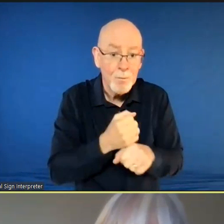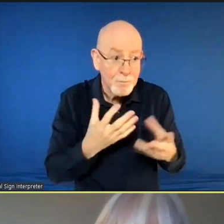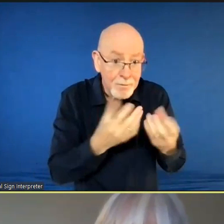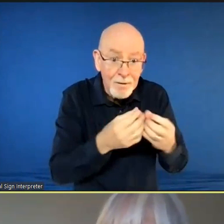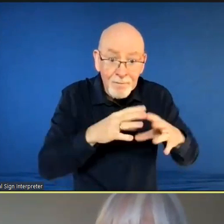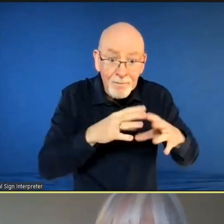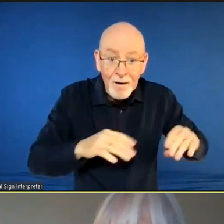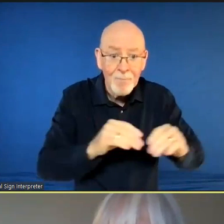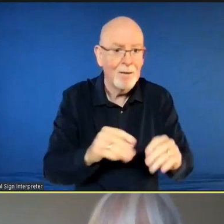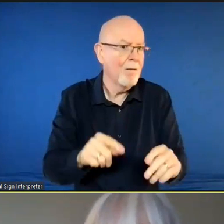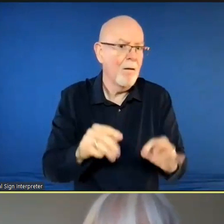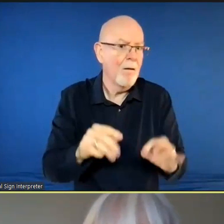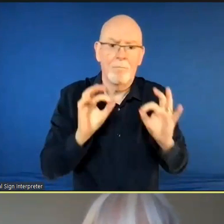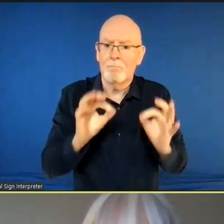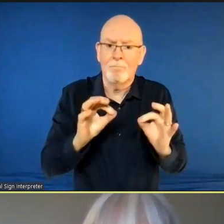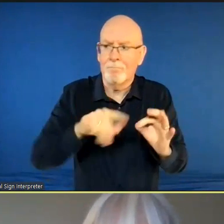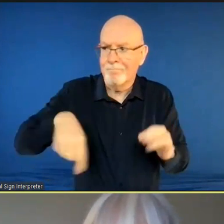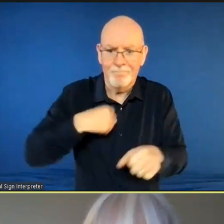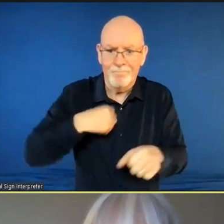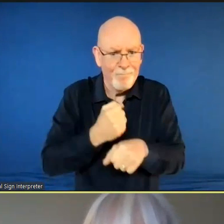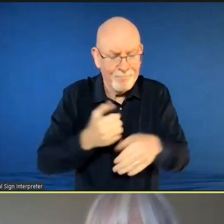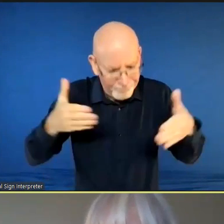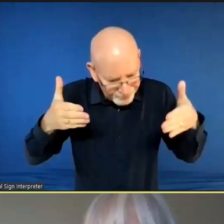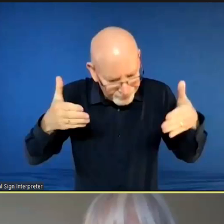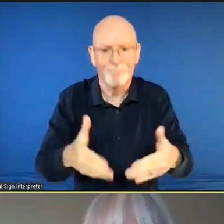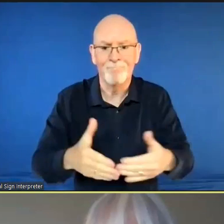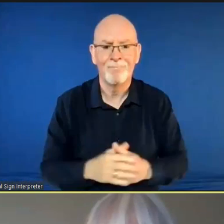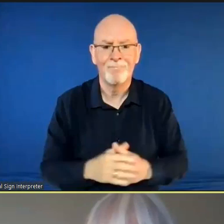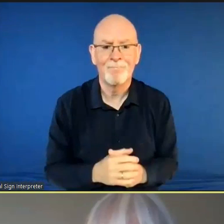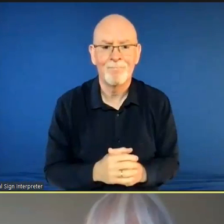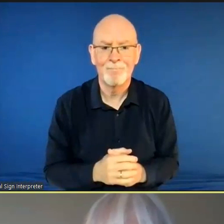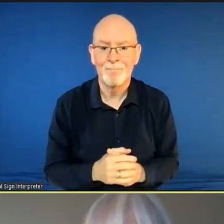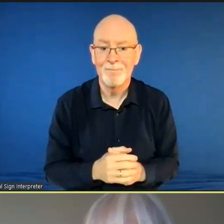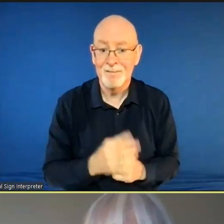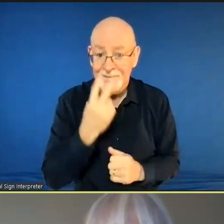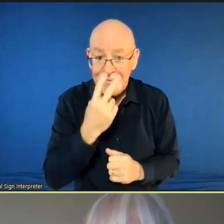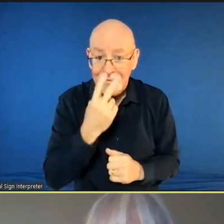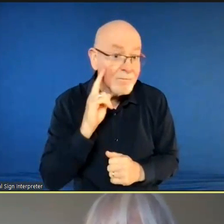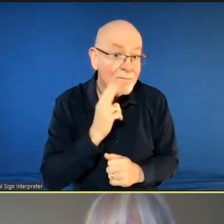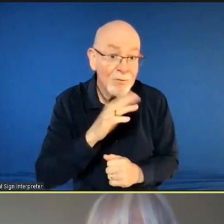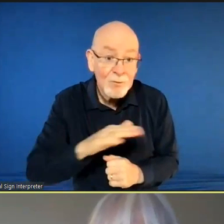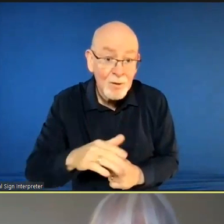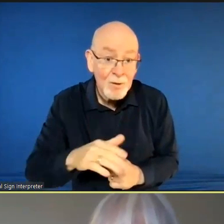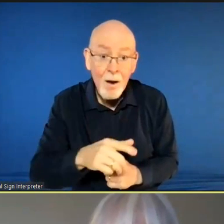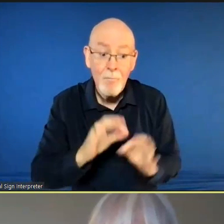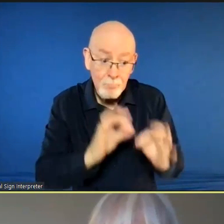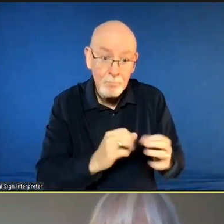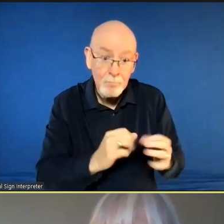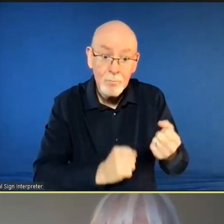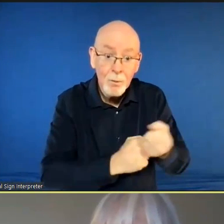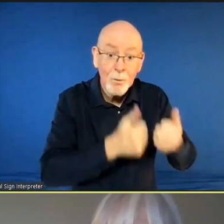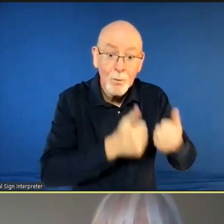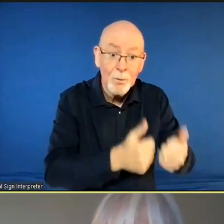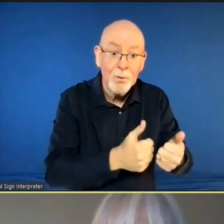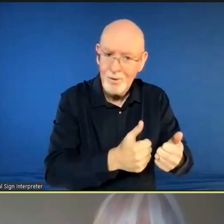right support, it has to start at home. And this can be a huge challenge, mainly because most deaf children